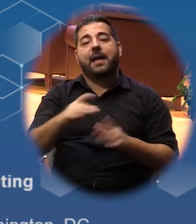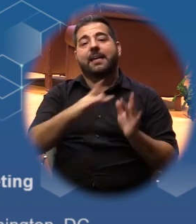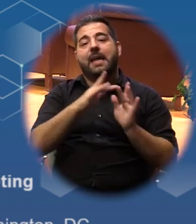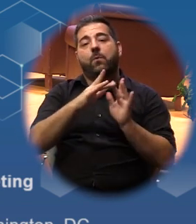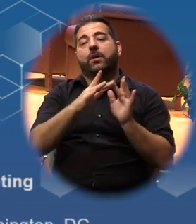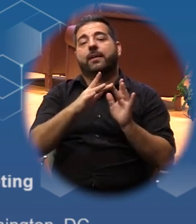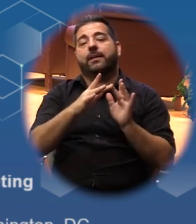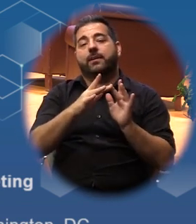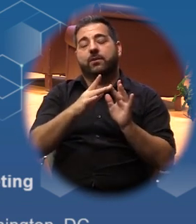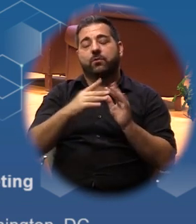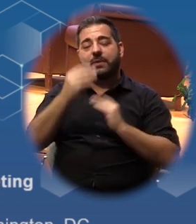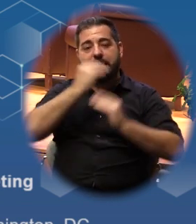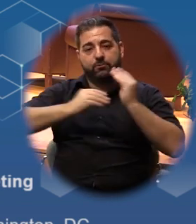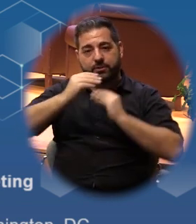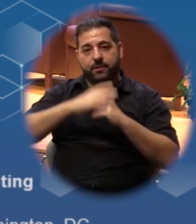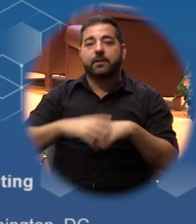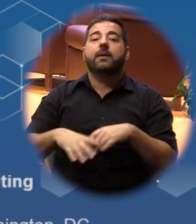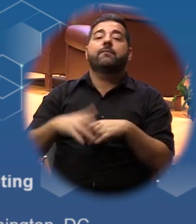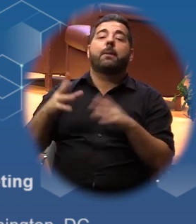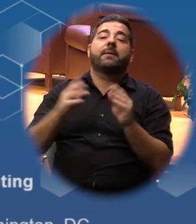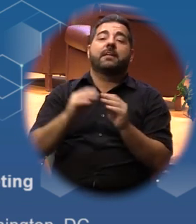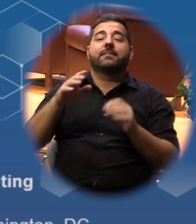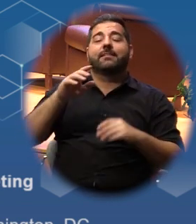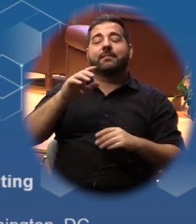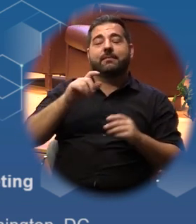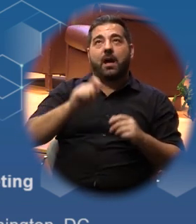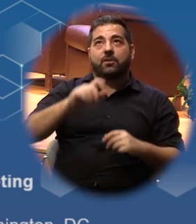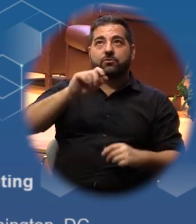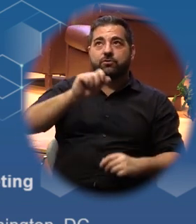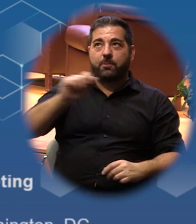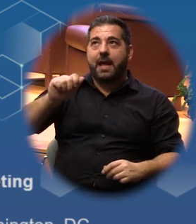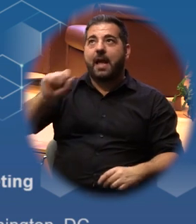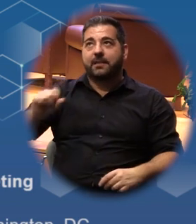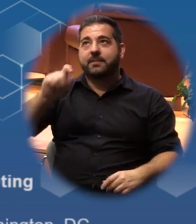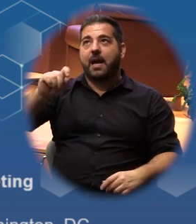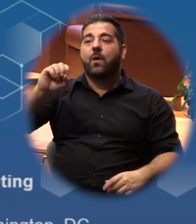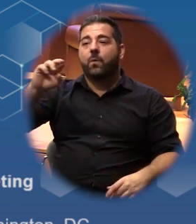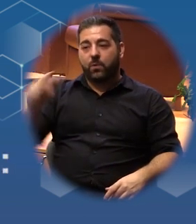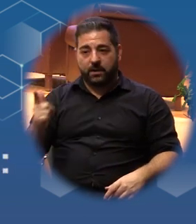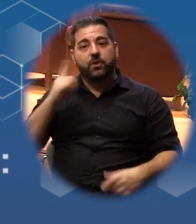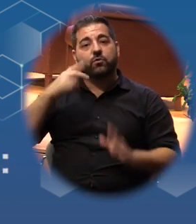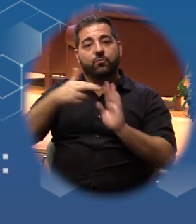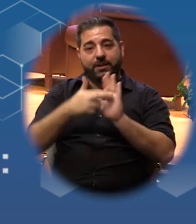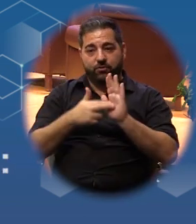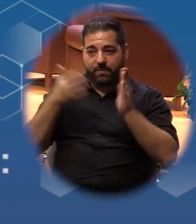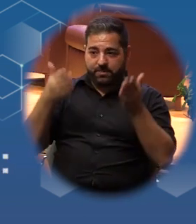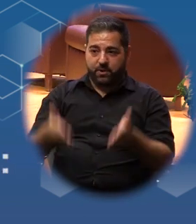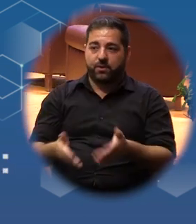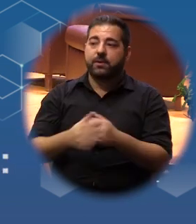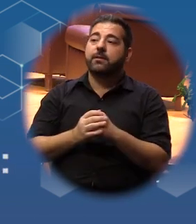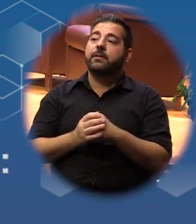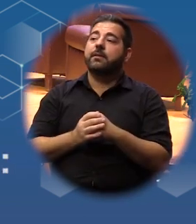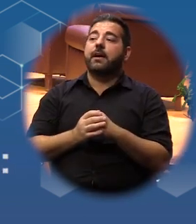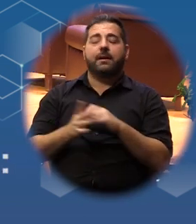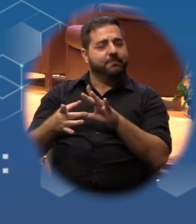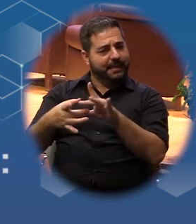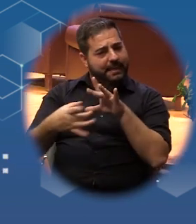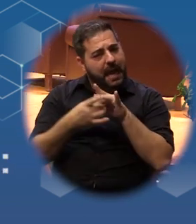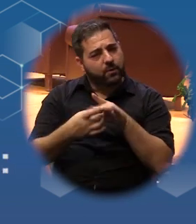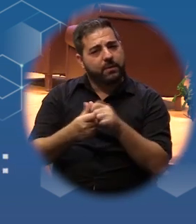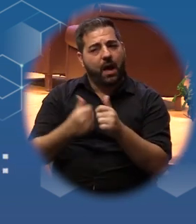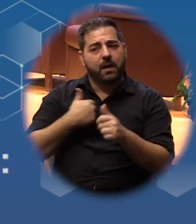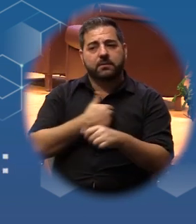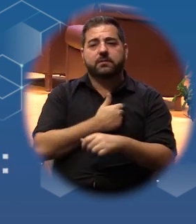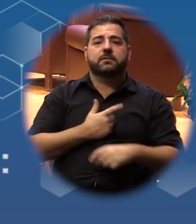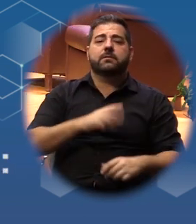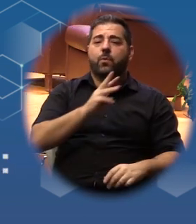visit meetings.aaas.org for more information and to register for that event. And please stay connected with us through our